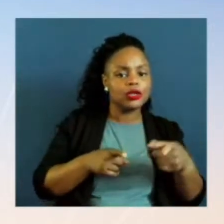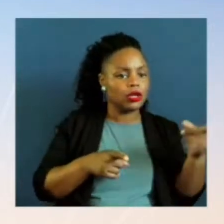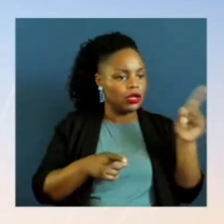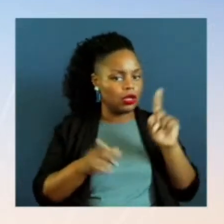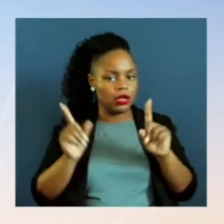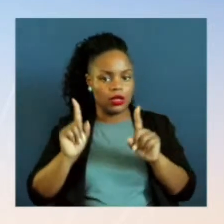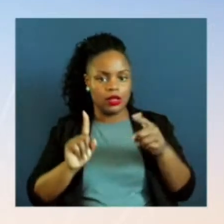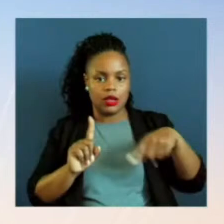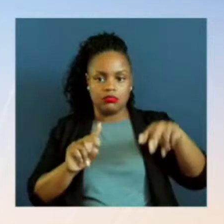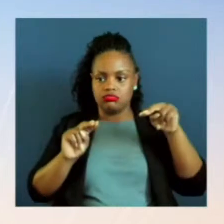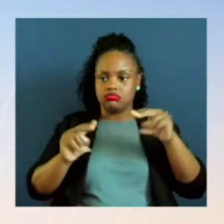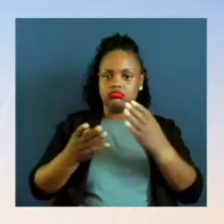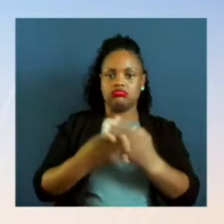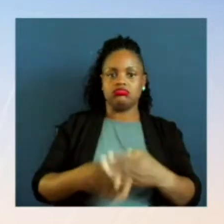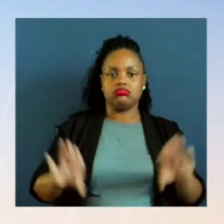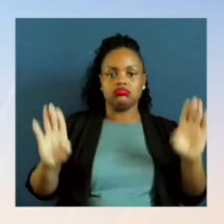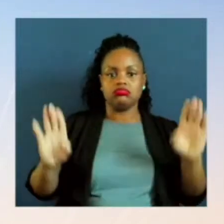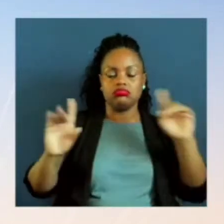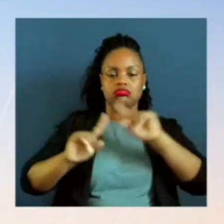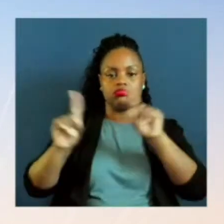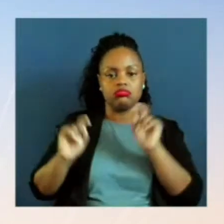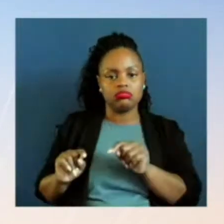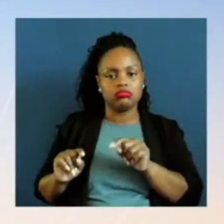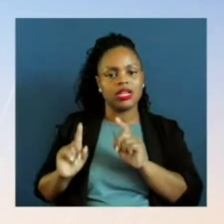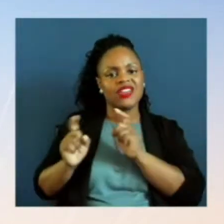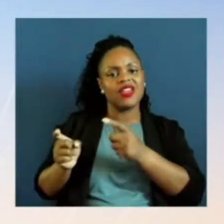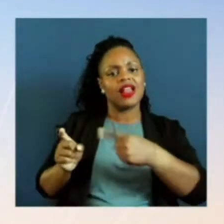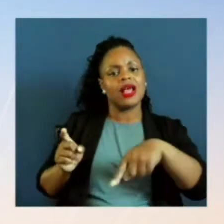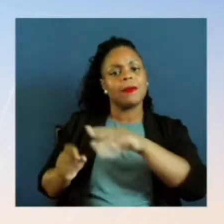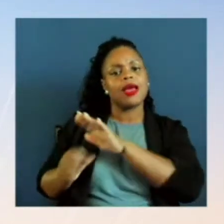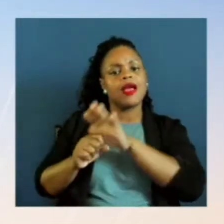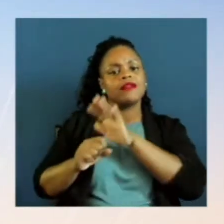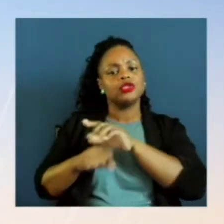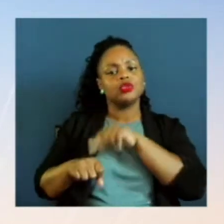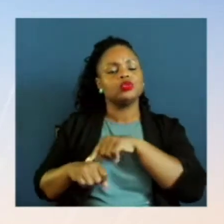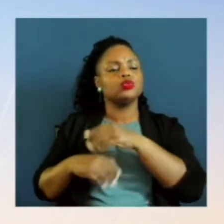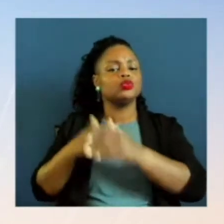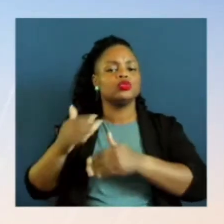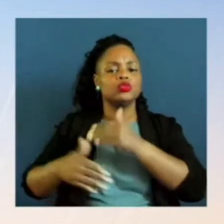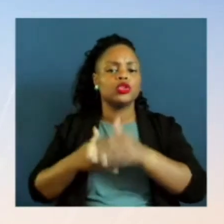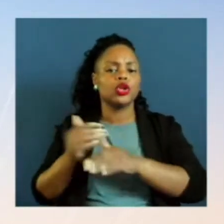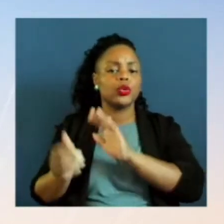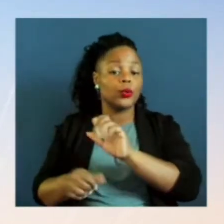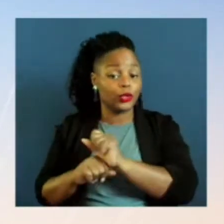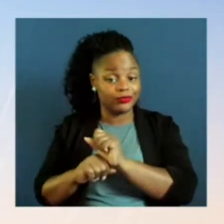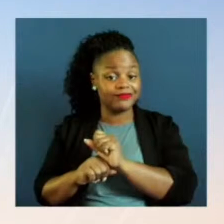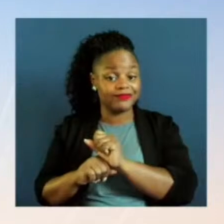give them time to do that work and come out of that with some